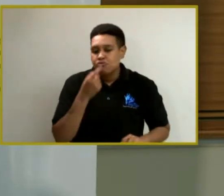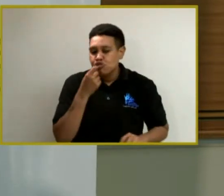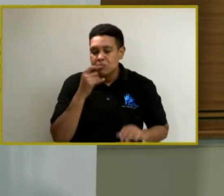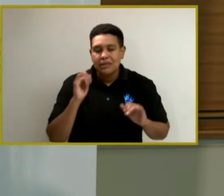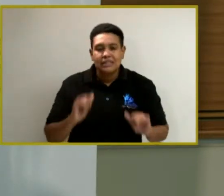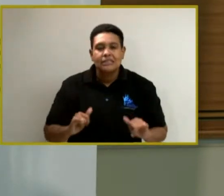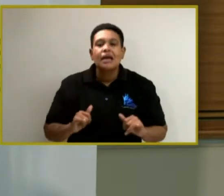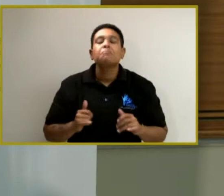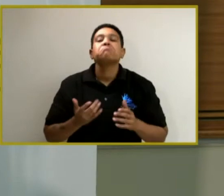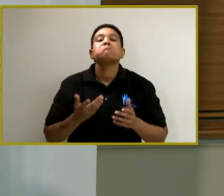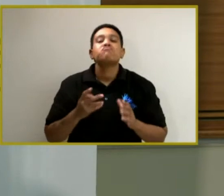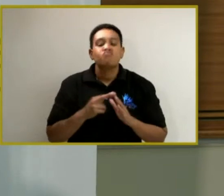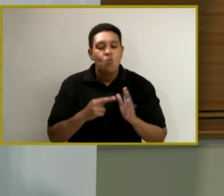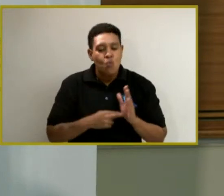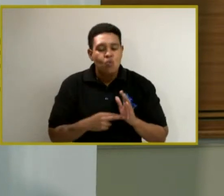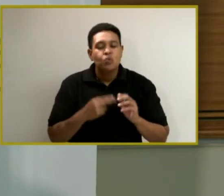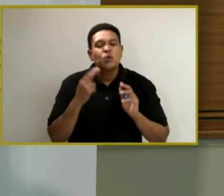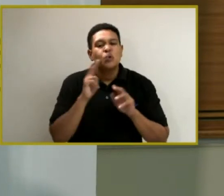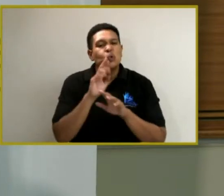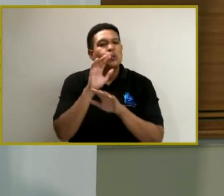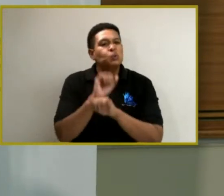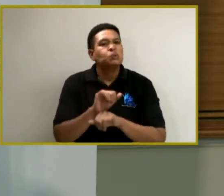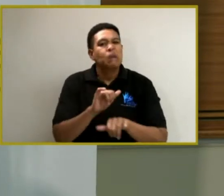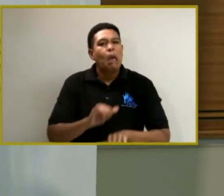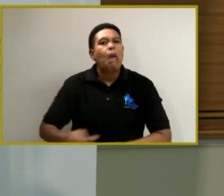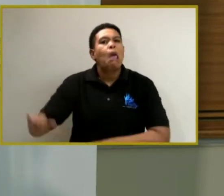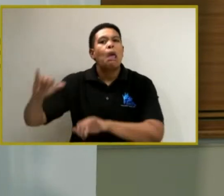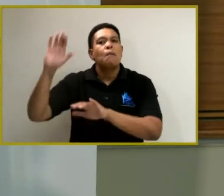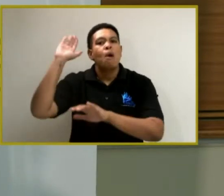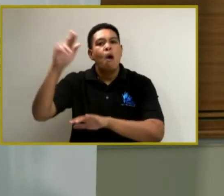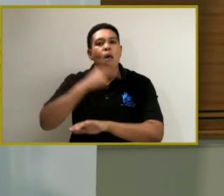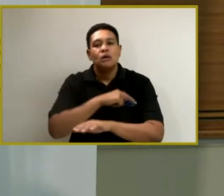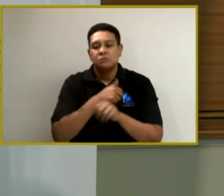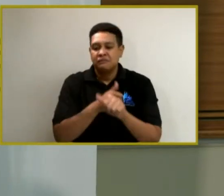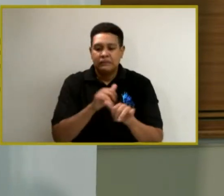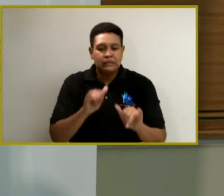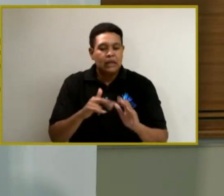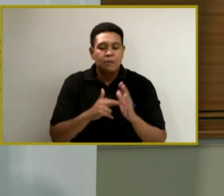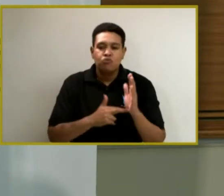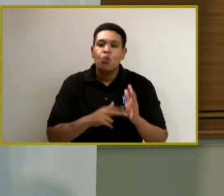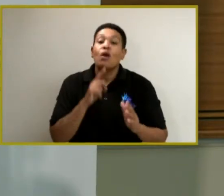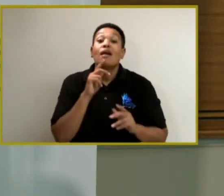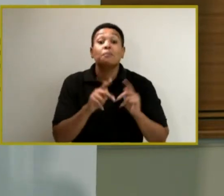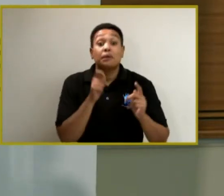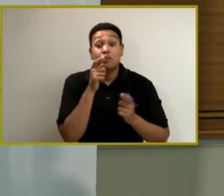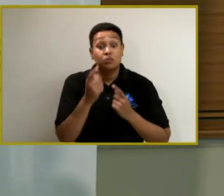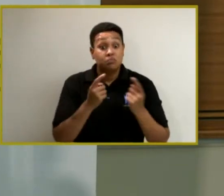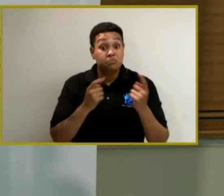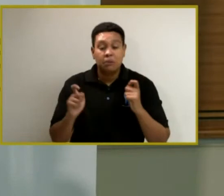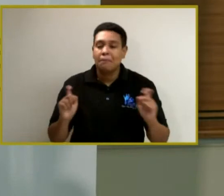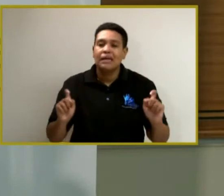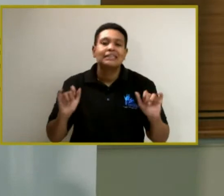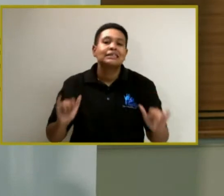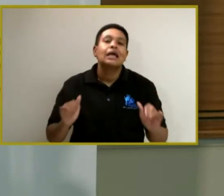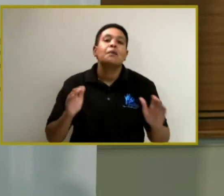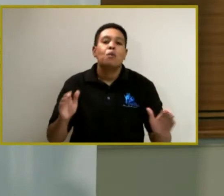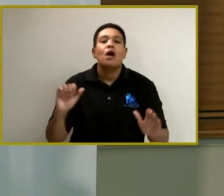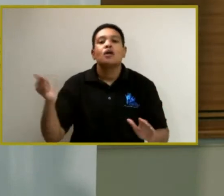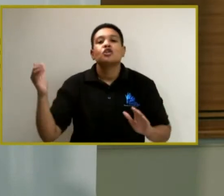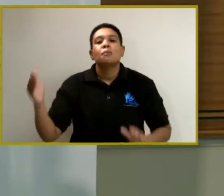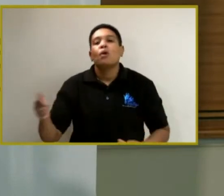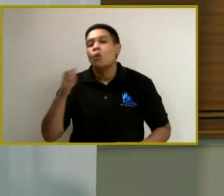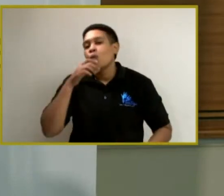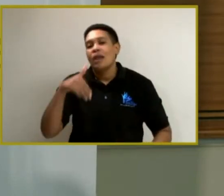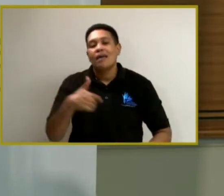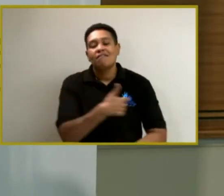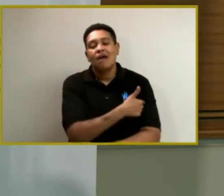circulated and are being used in all our hospitals, and our patients would be managed in the same way as the other patients,